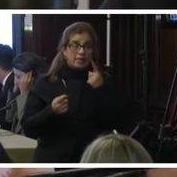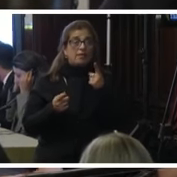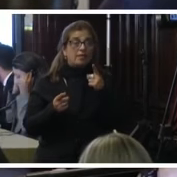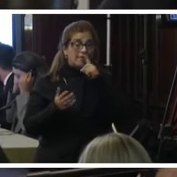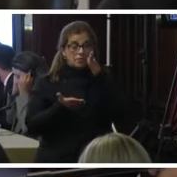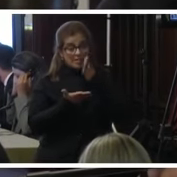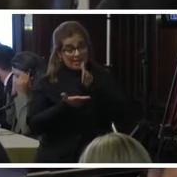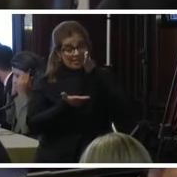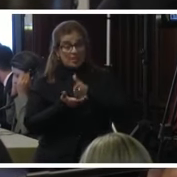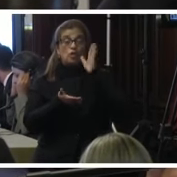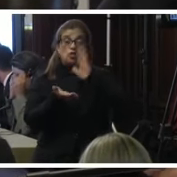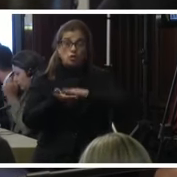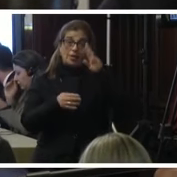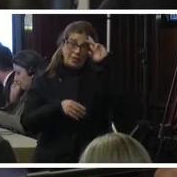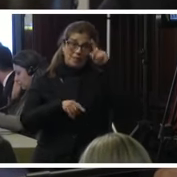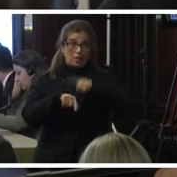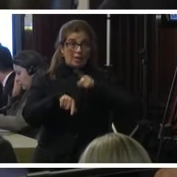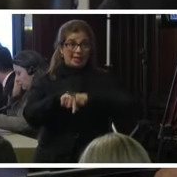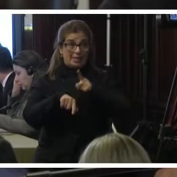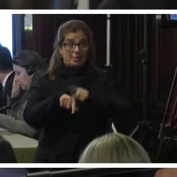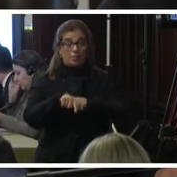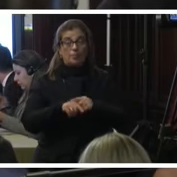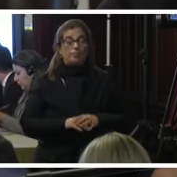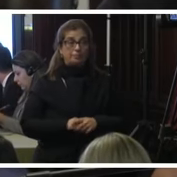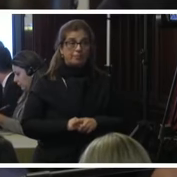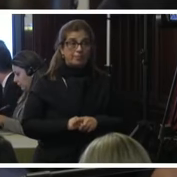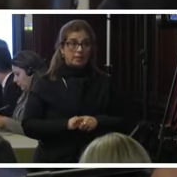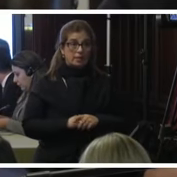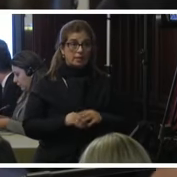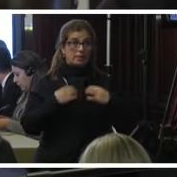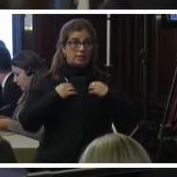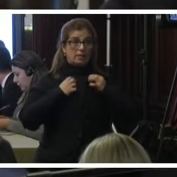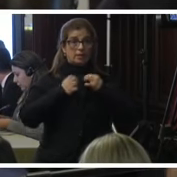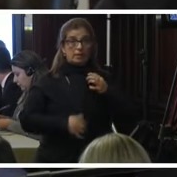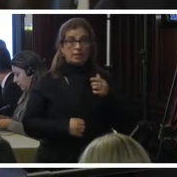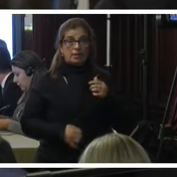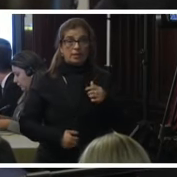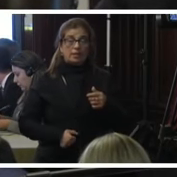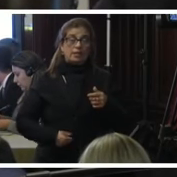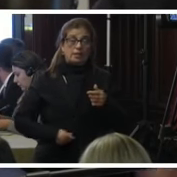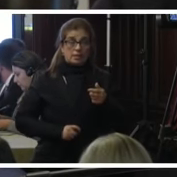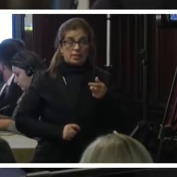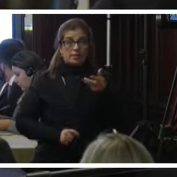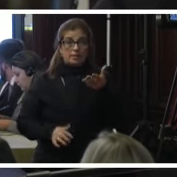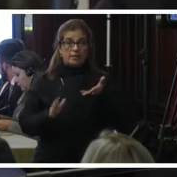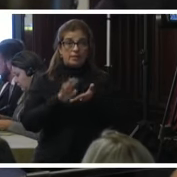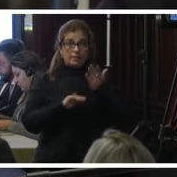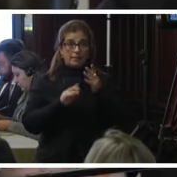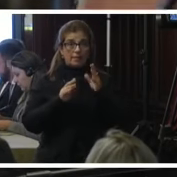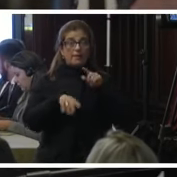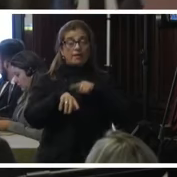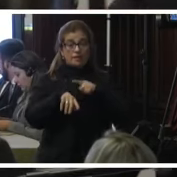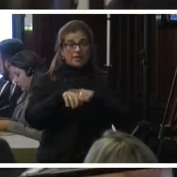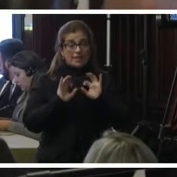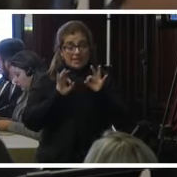strict about the time, if possible, because the afternoon sessions impinge on us being on time and